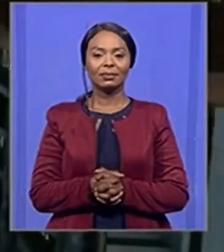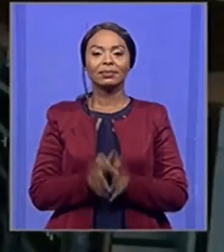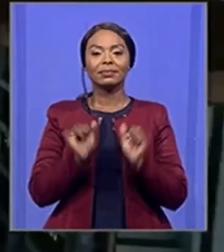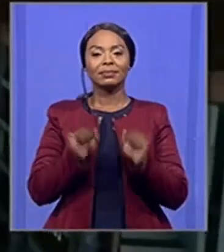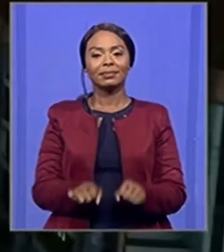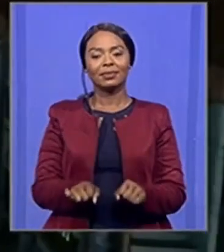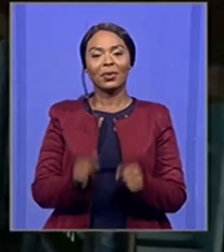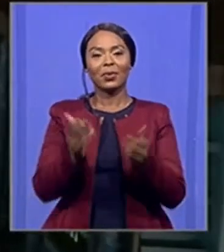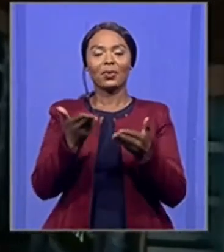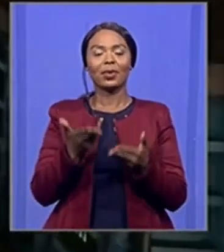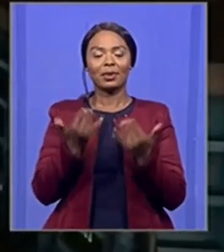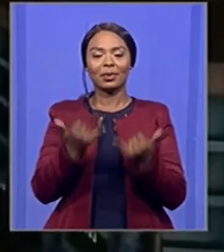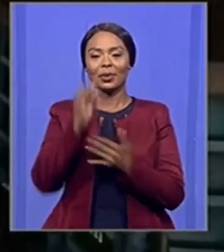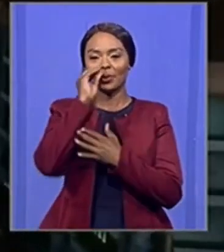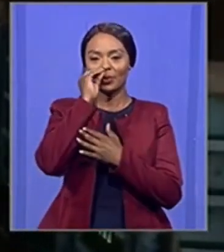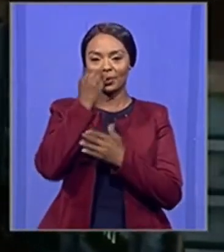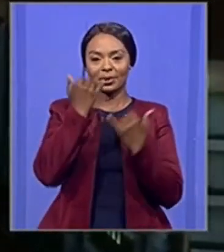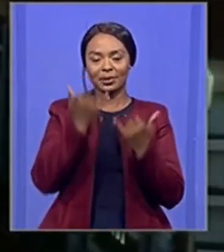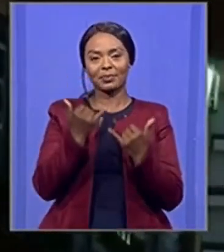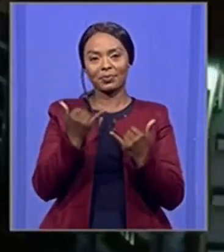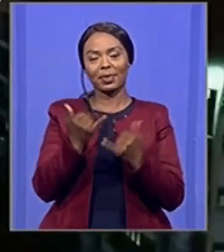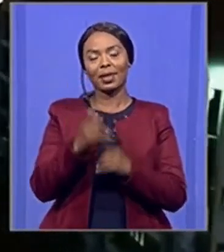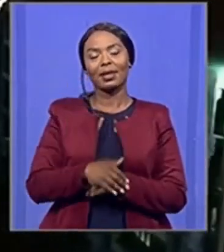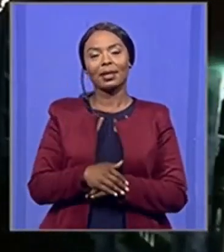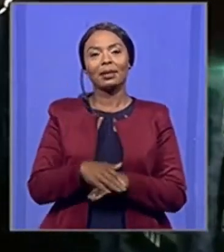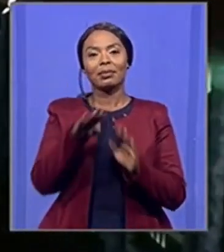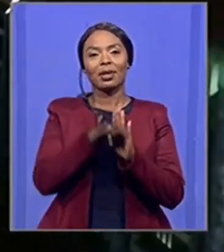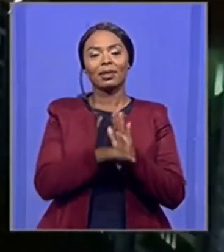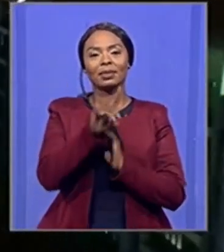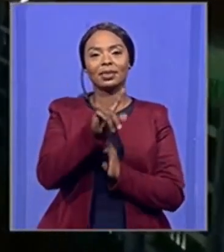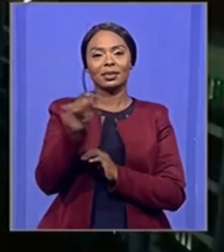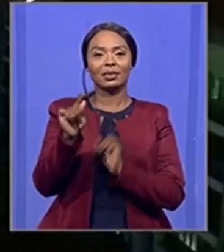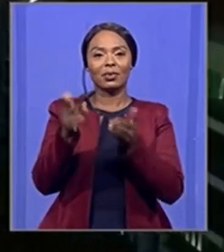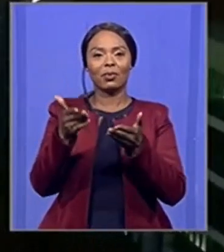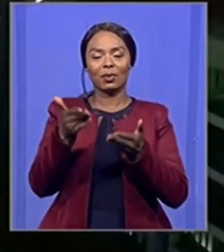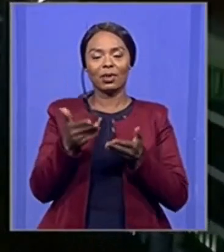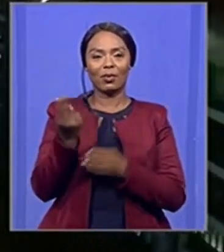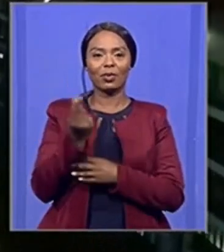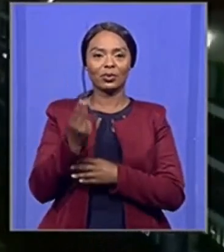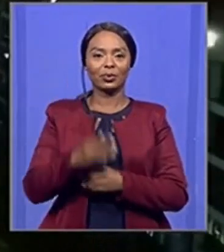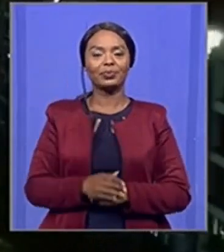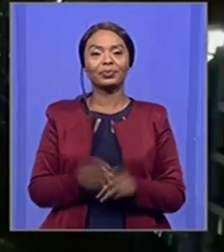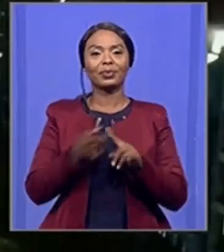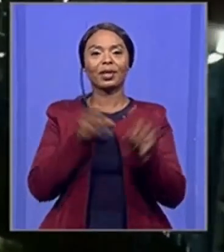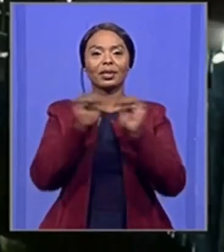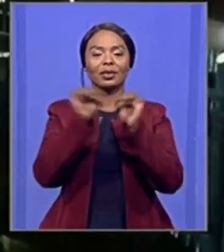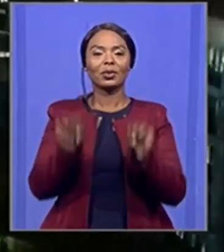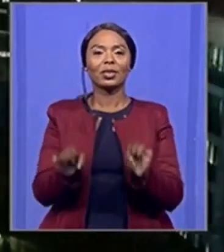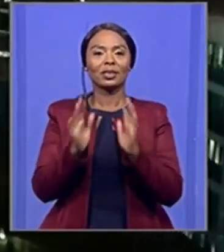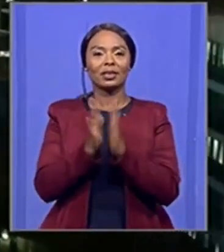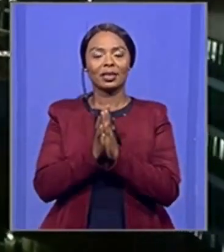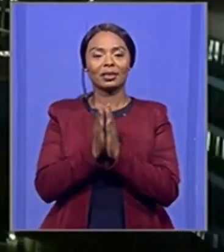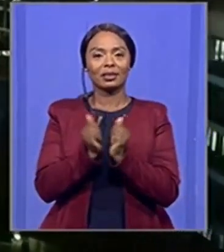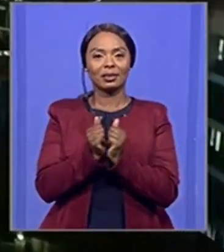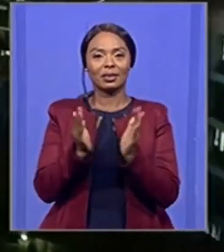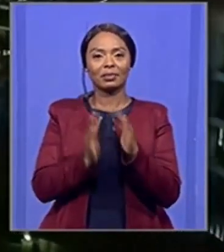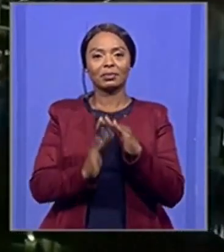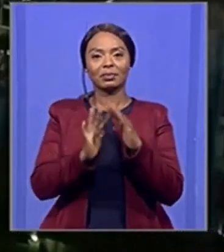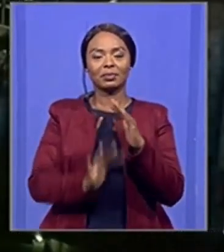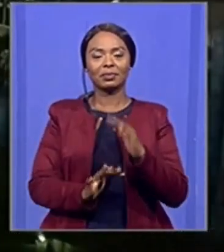Bagesho re alamogela le babogedi ba rena ba kanala ya DTT re gasha go tswa Studio 10 re thoma ka